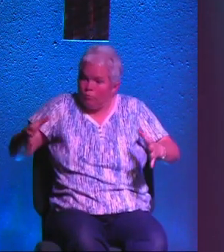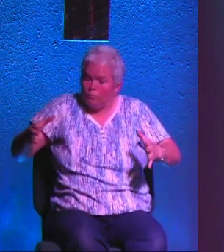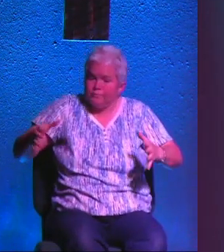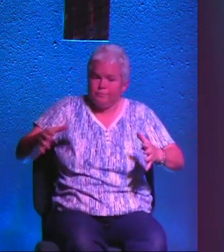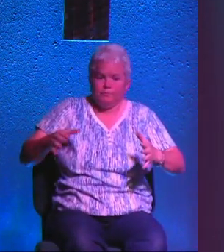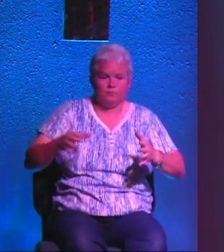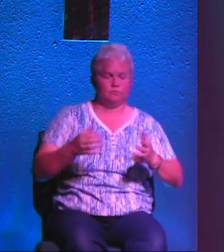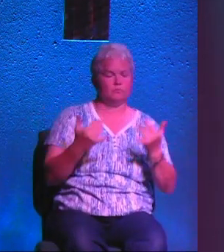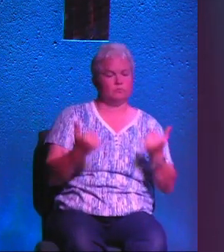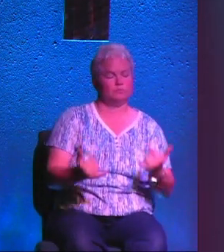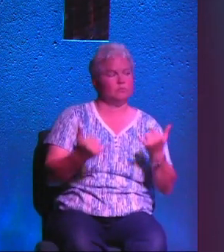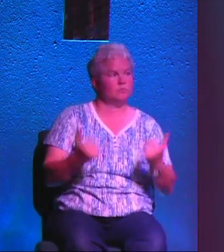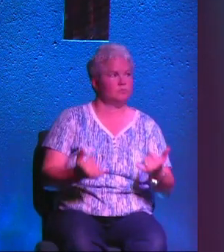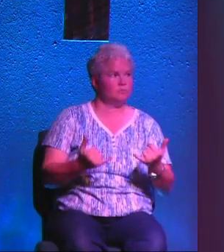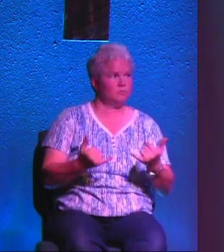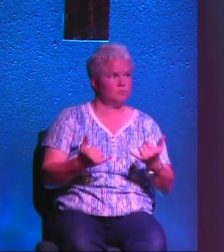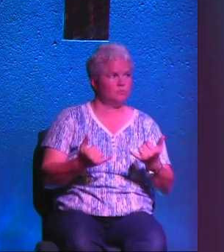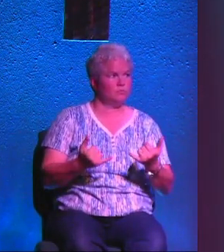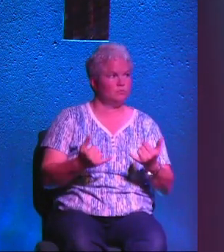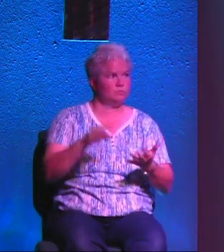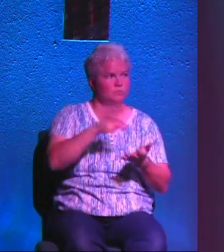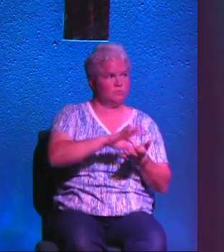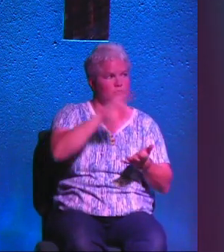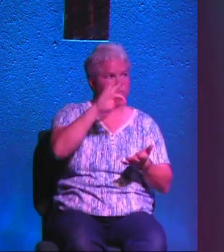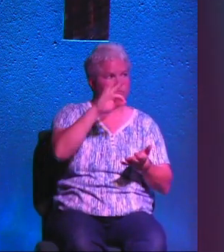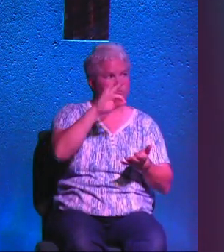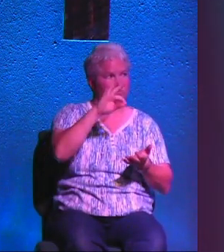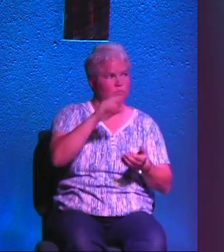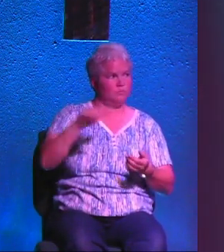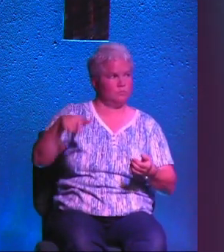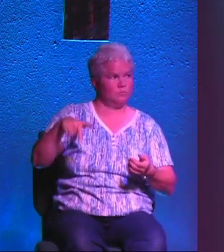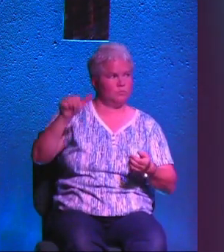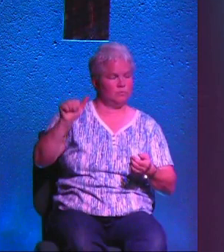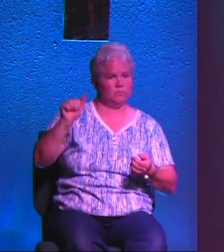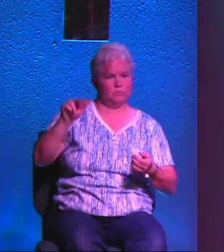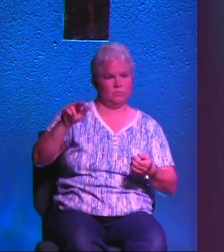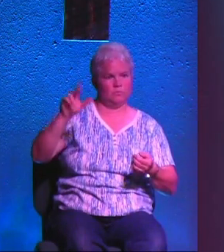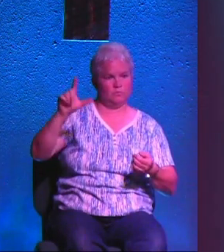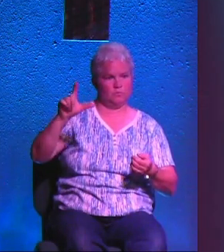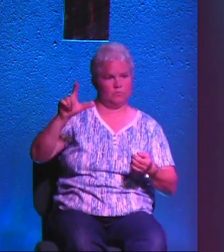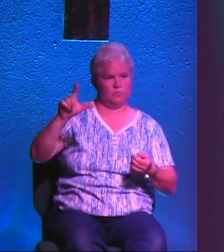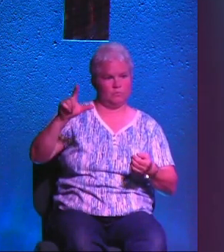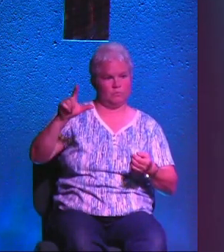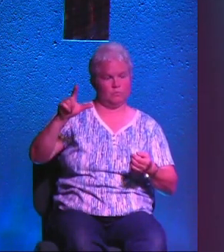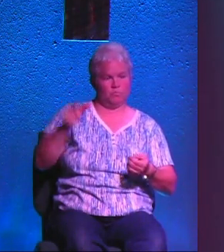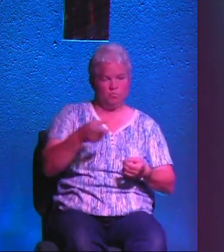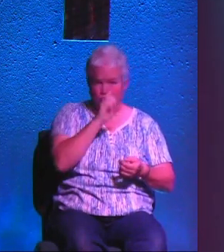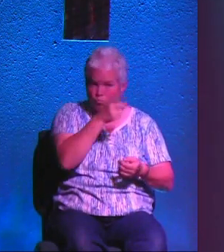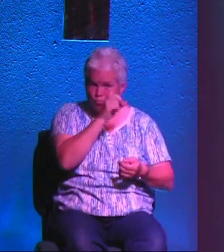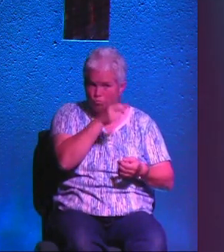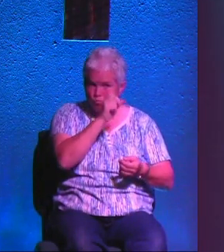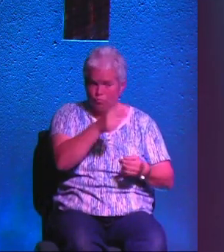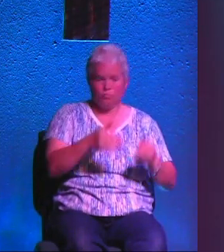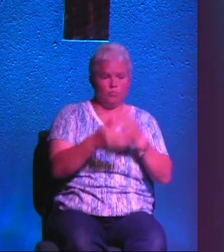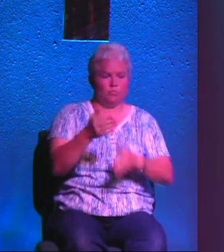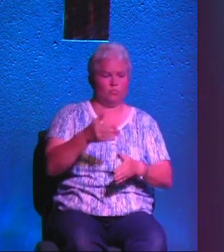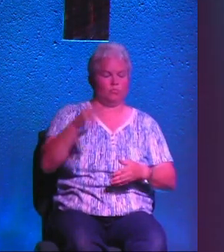So today, we're going to wind up with Paul's final warning to the church